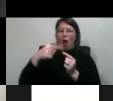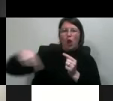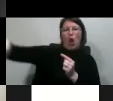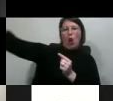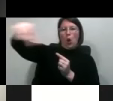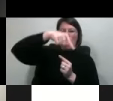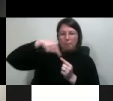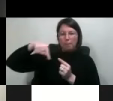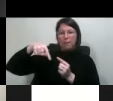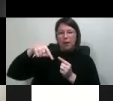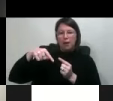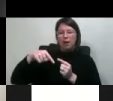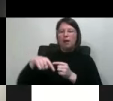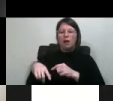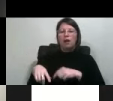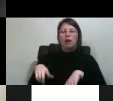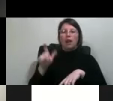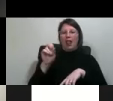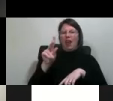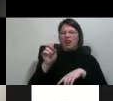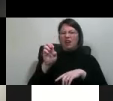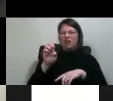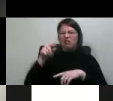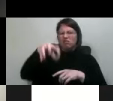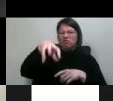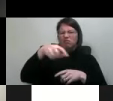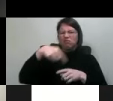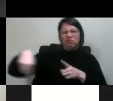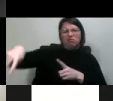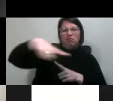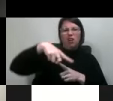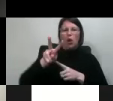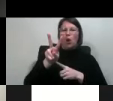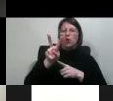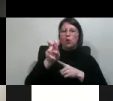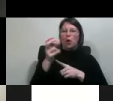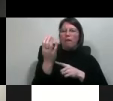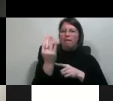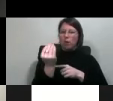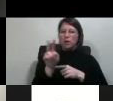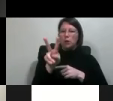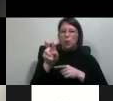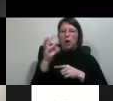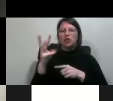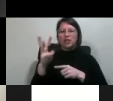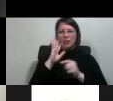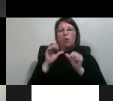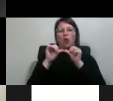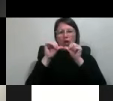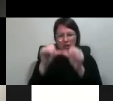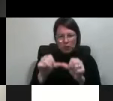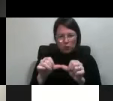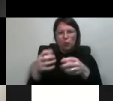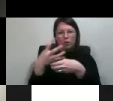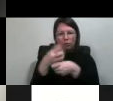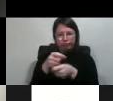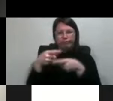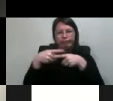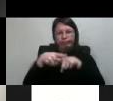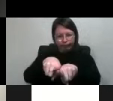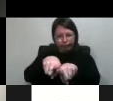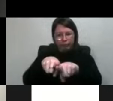around the lake. The routes 214 and 216 will continue to be consolidated. And I